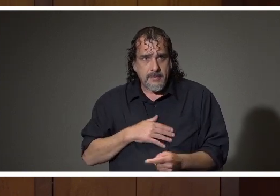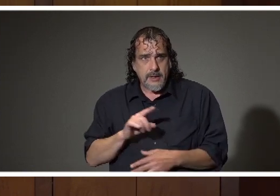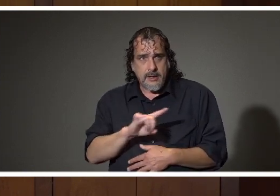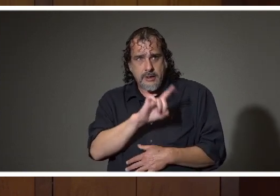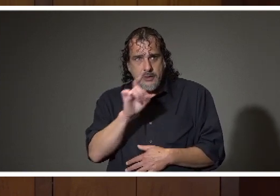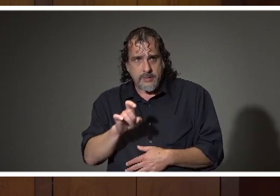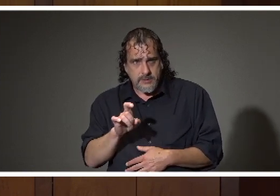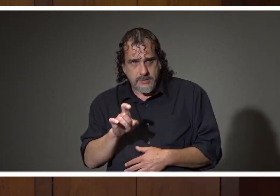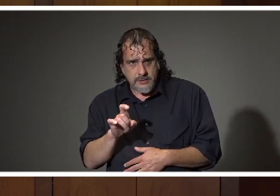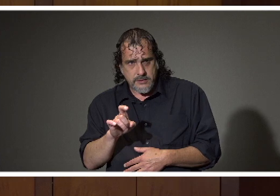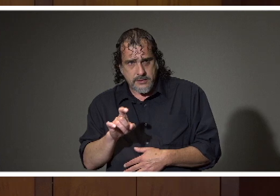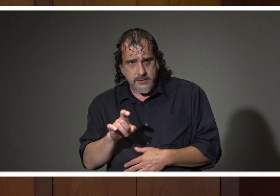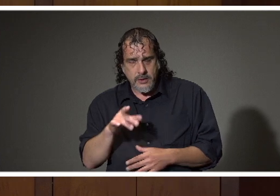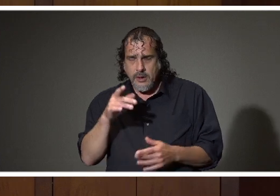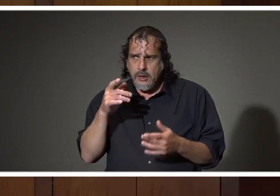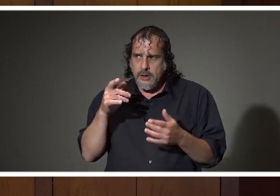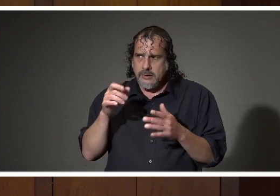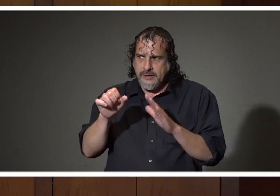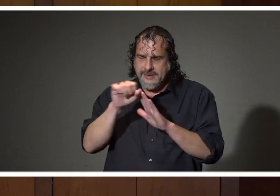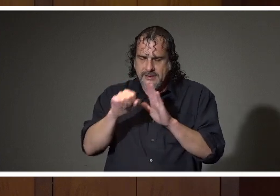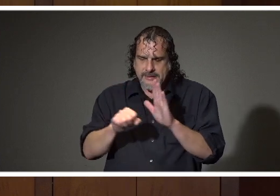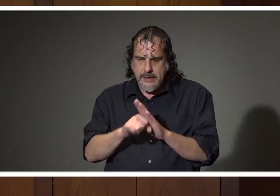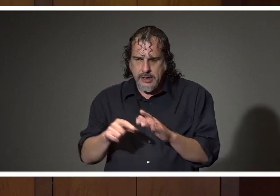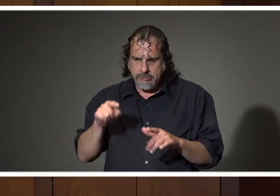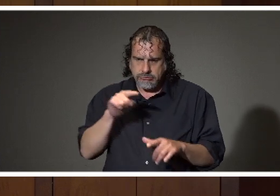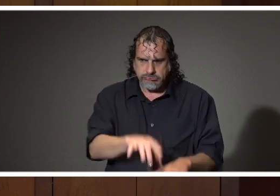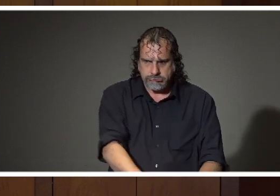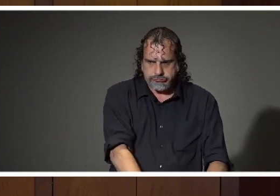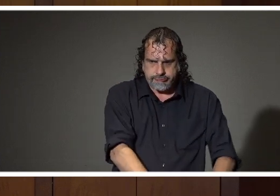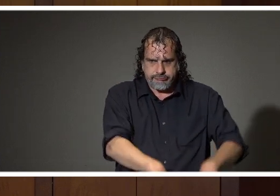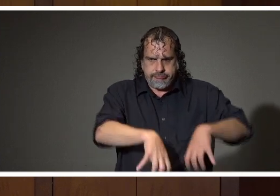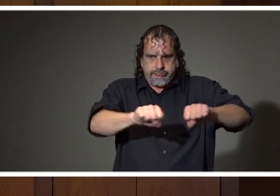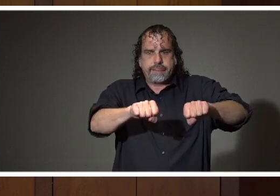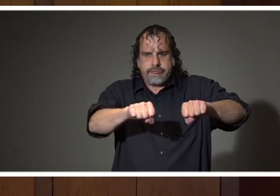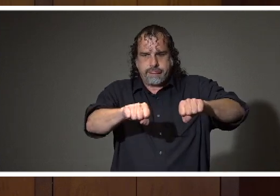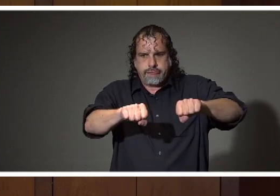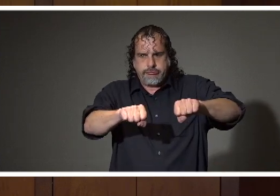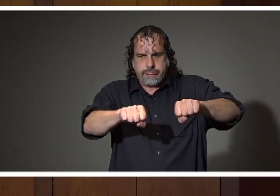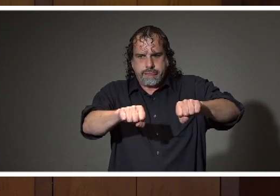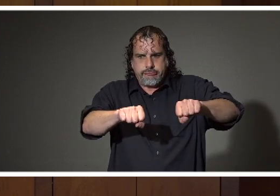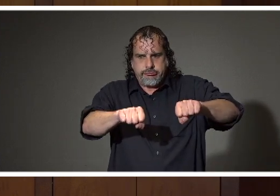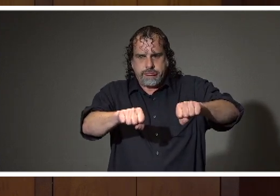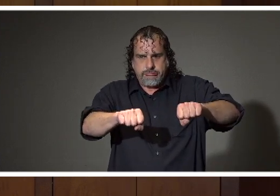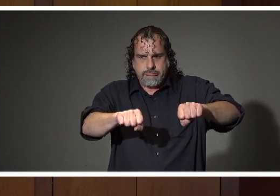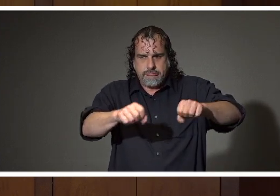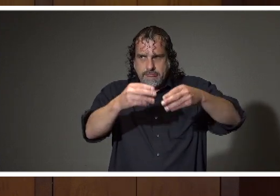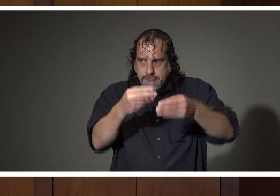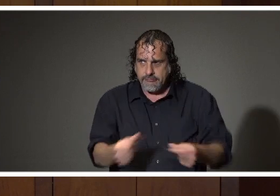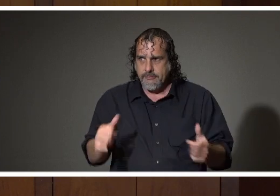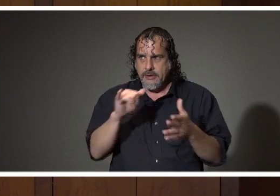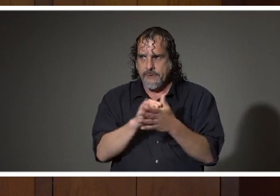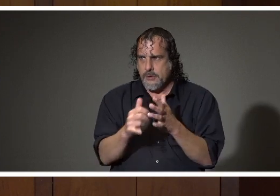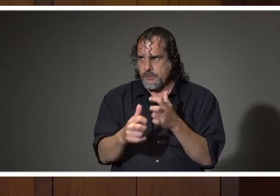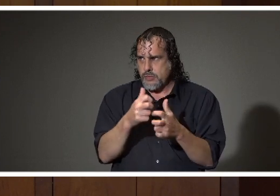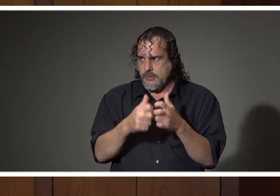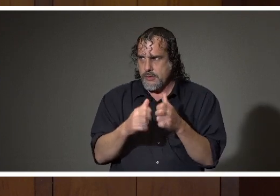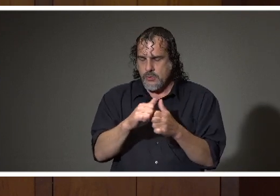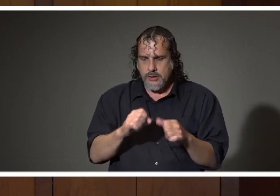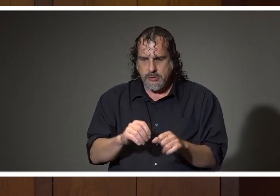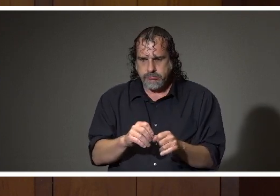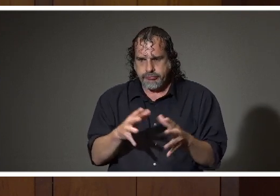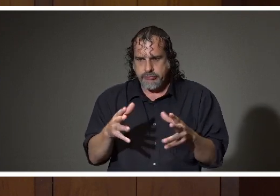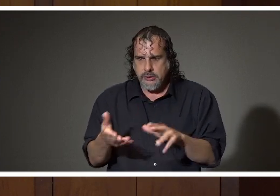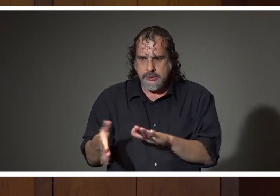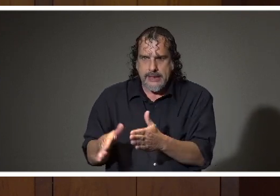point does the state step in, if at all, to tackle some of these issues where there are high death rates